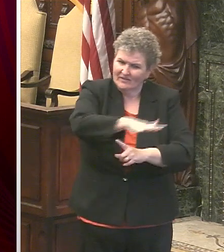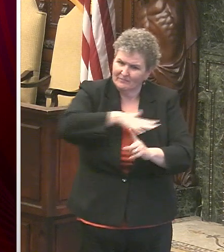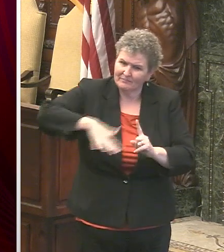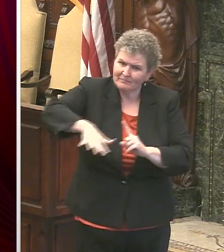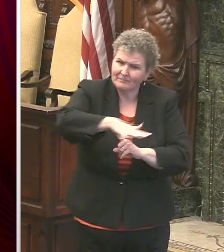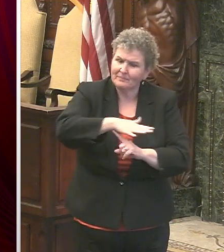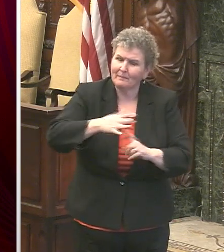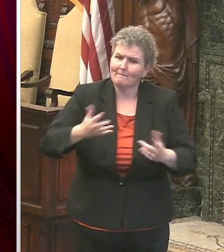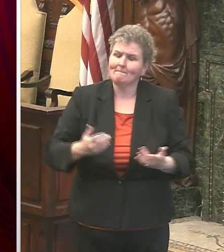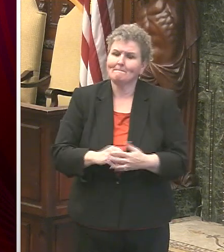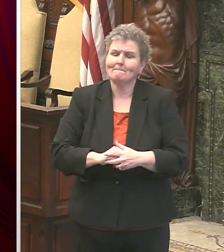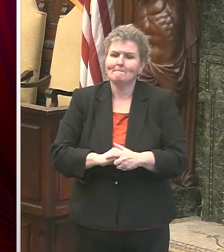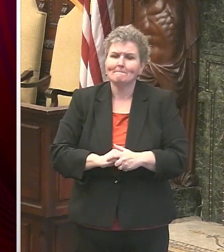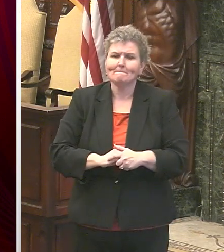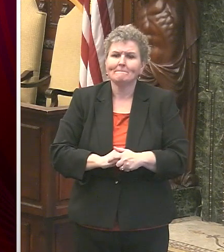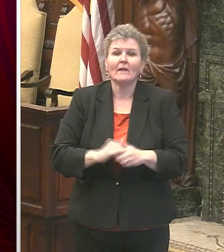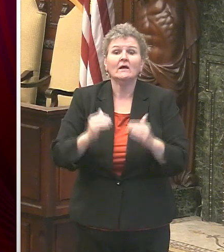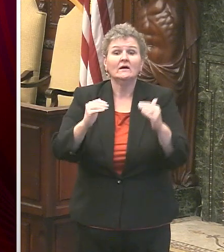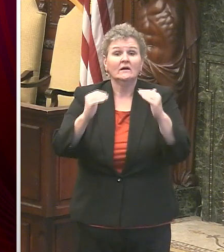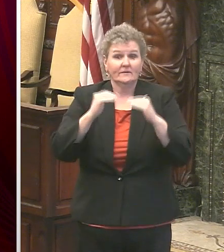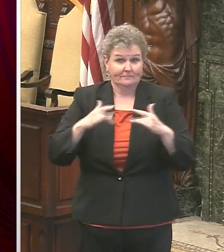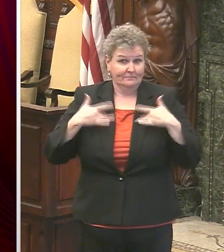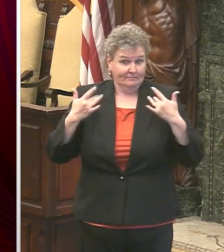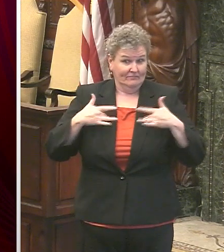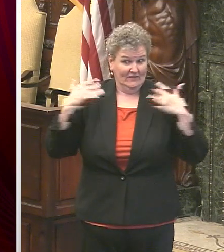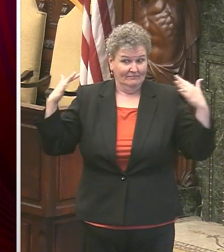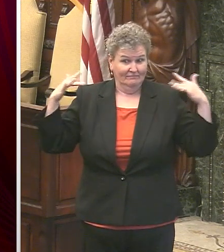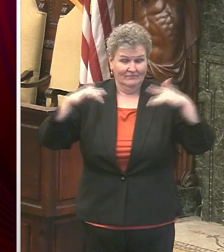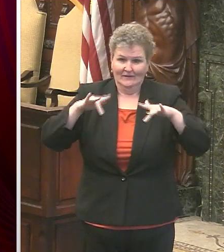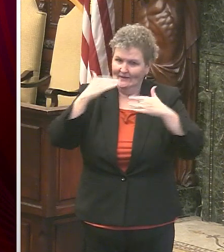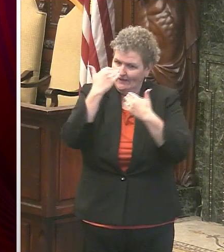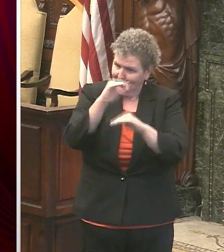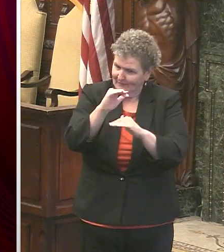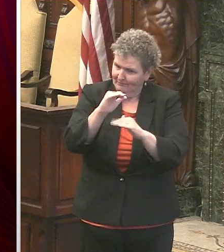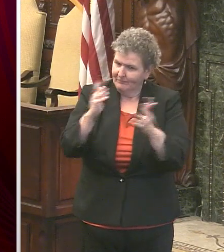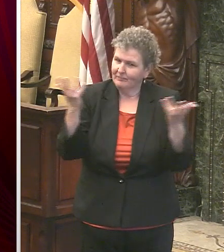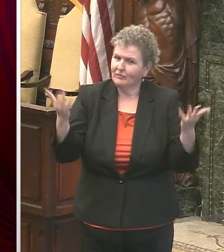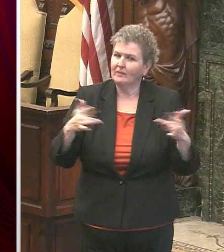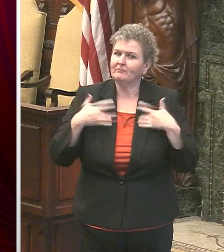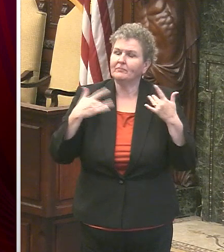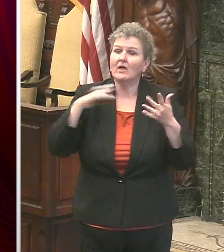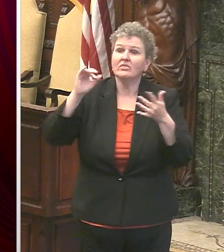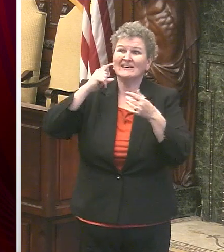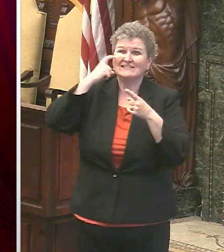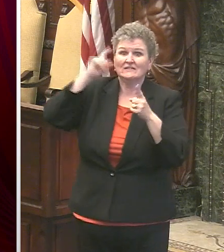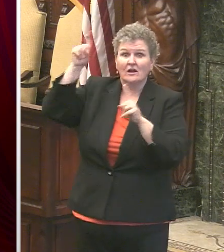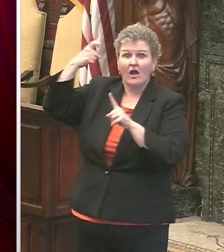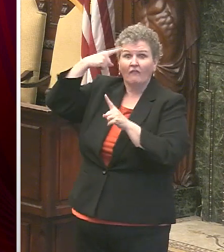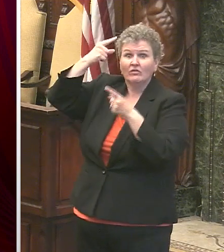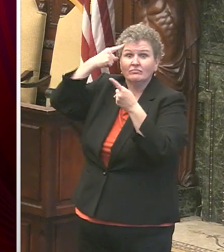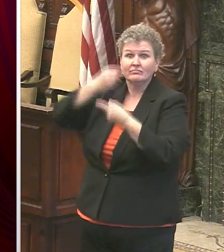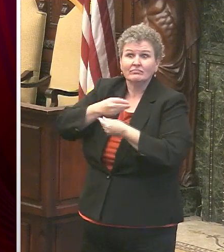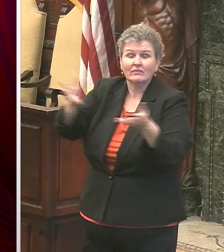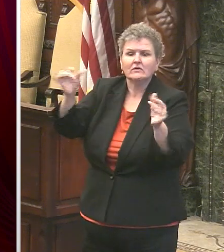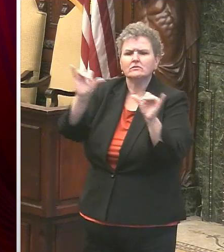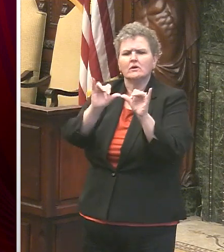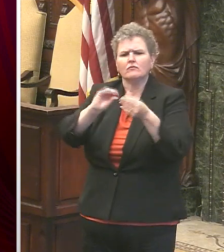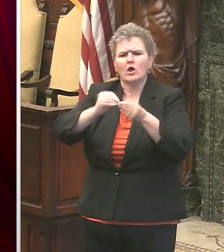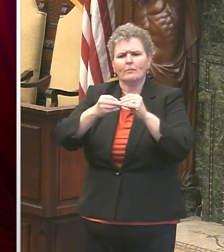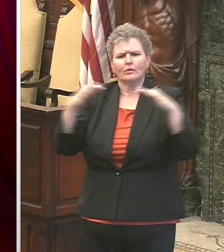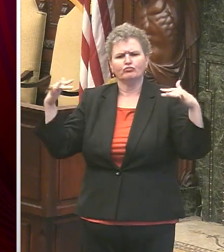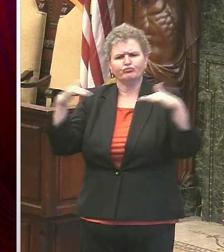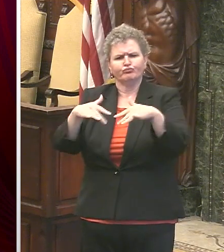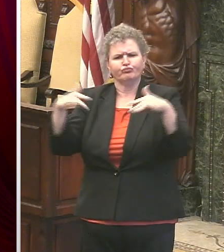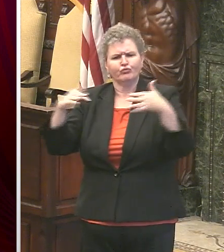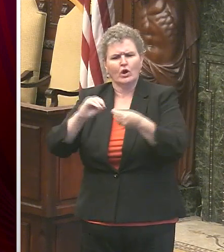of the event limits. Last week, the governor announced new limits on the size of events that are permitted in the Commonwealth of Pennsylvania.